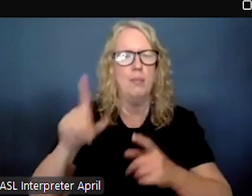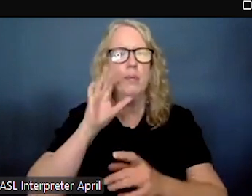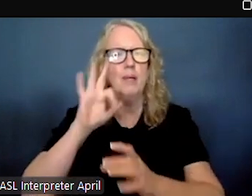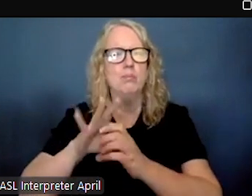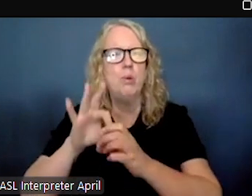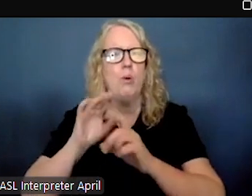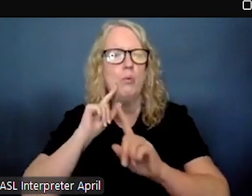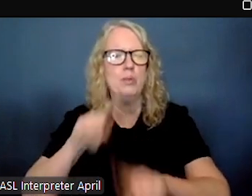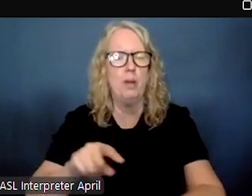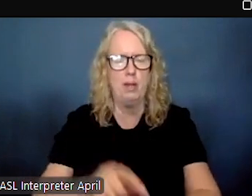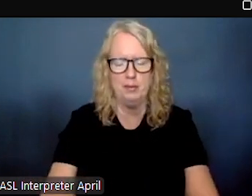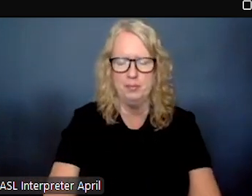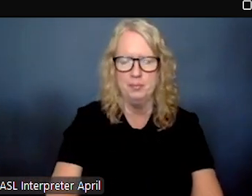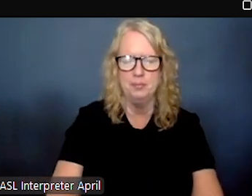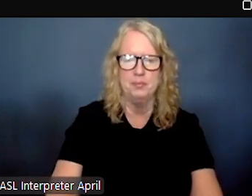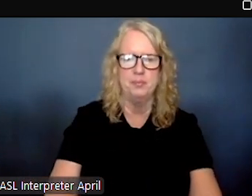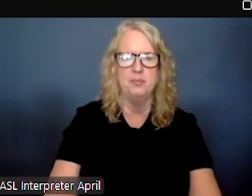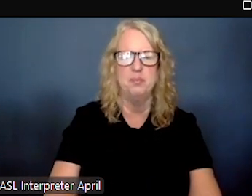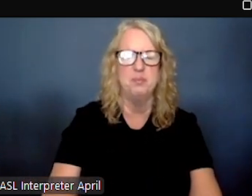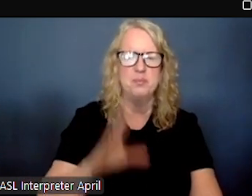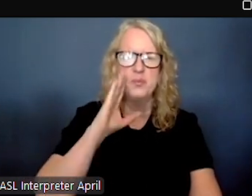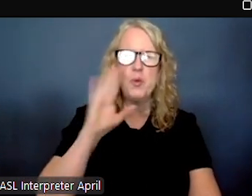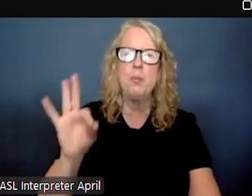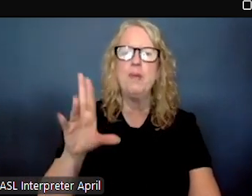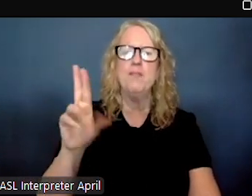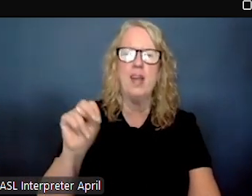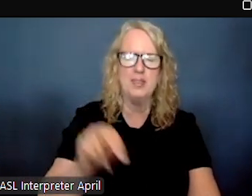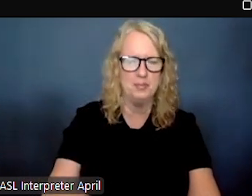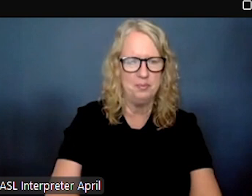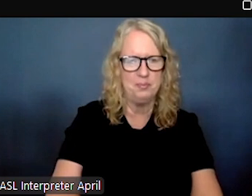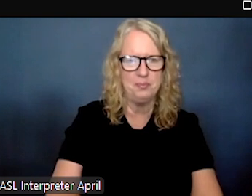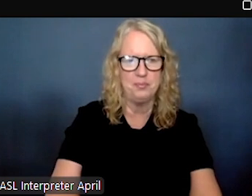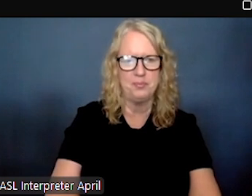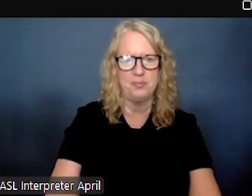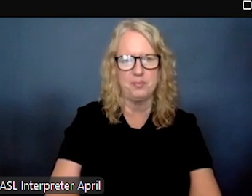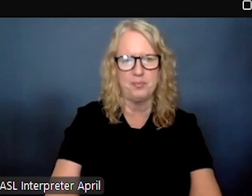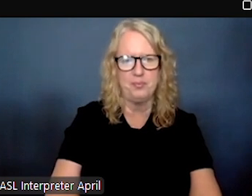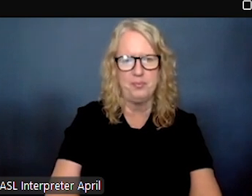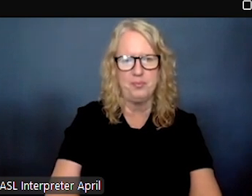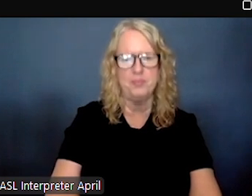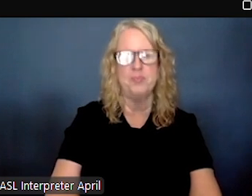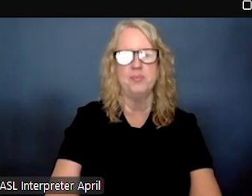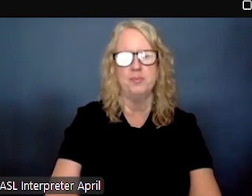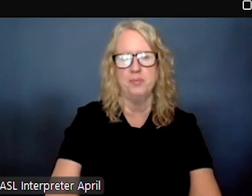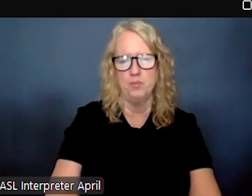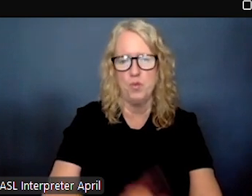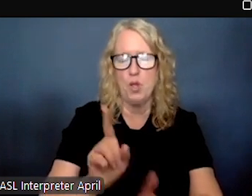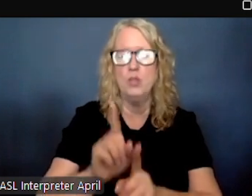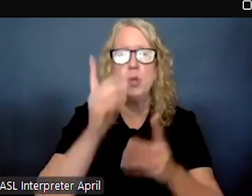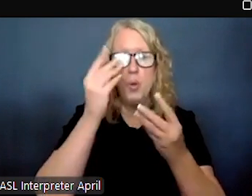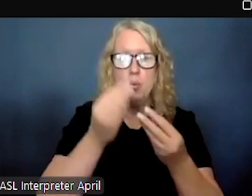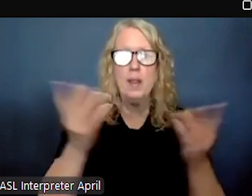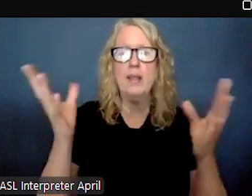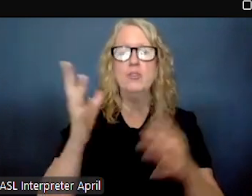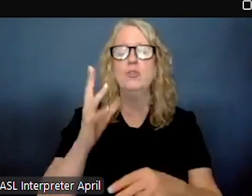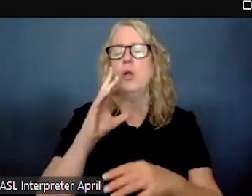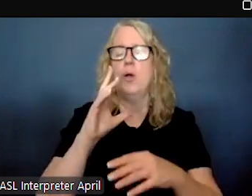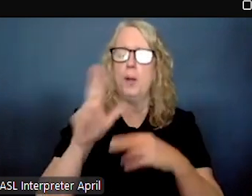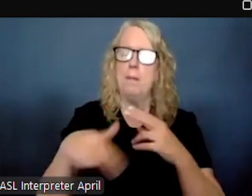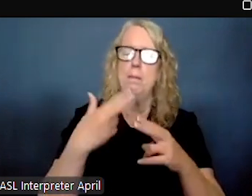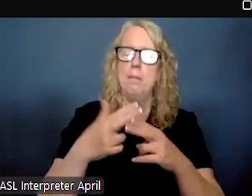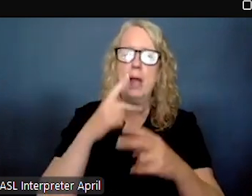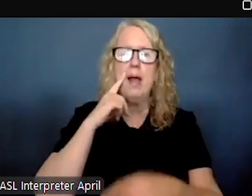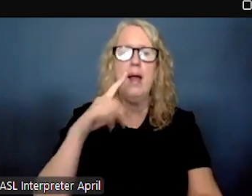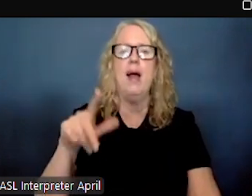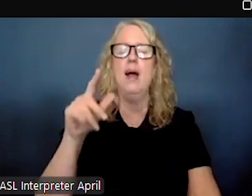So that'll be a fun moment. Also wanted to let you know about the new